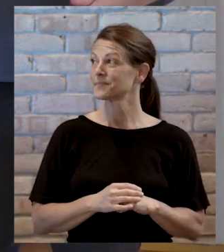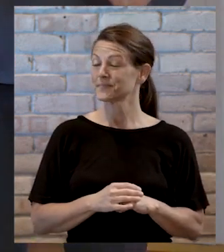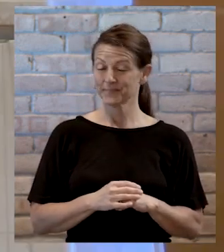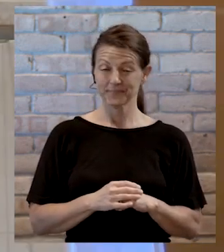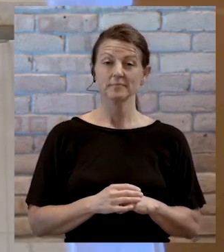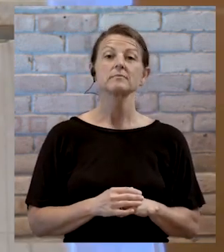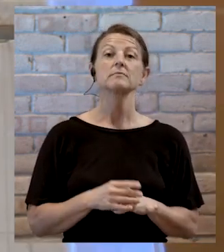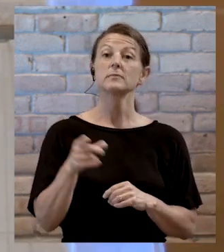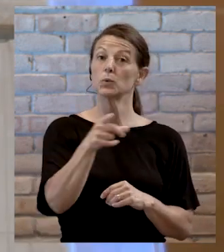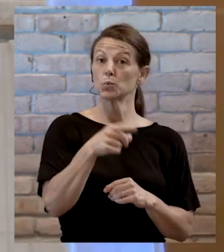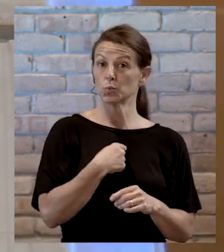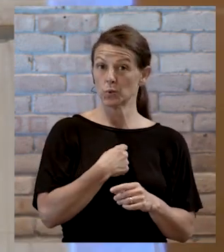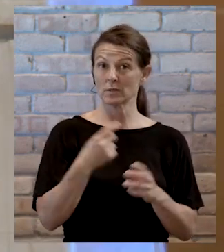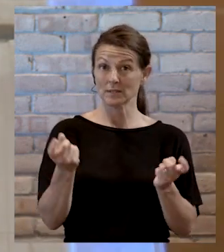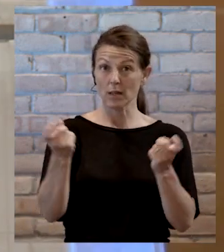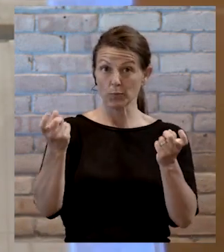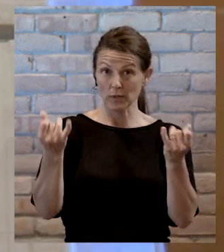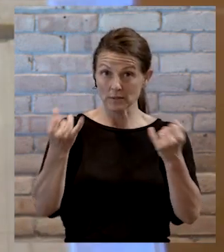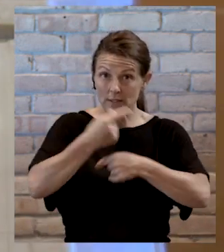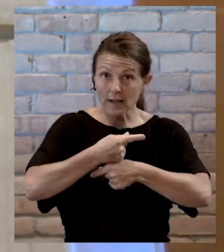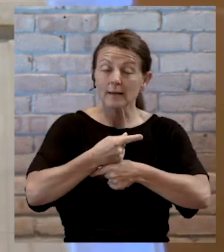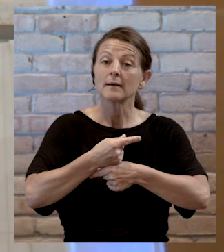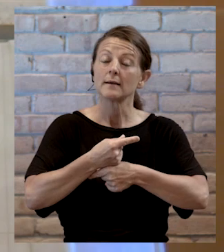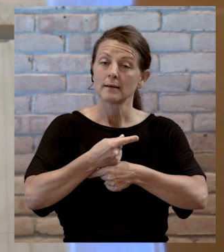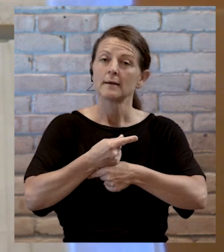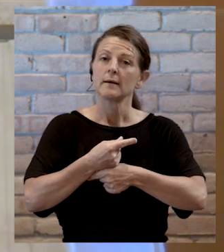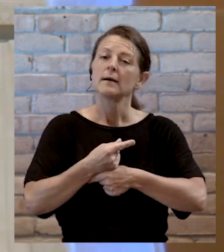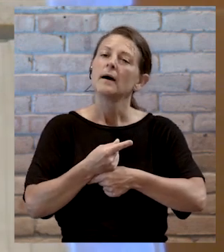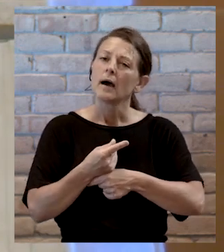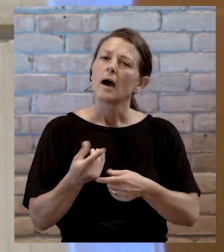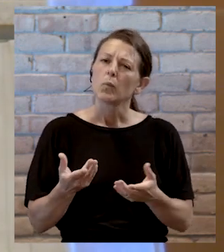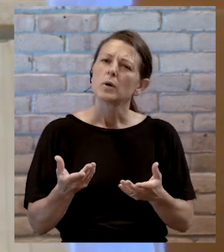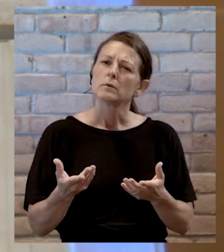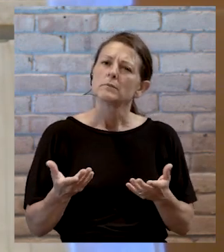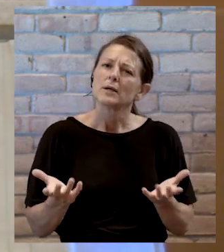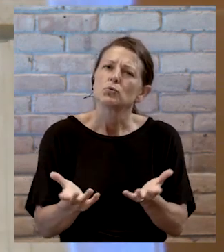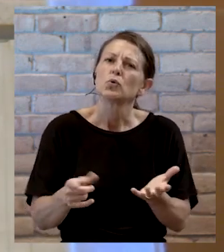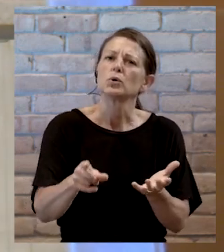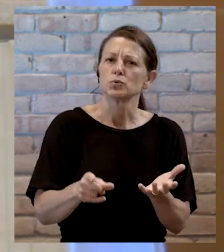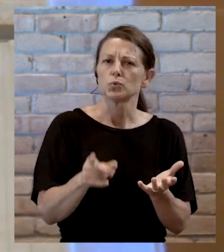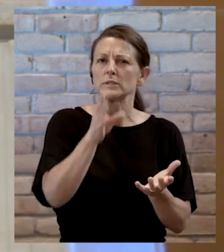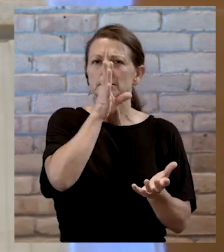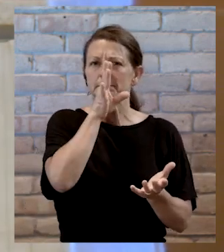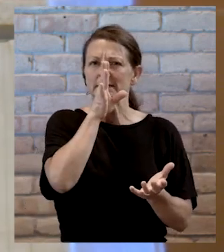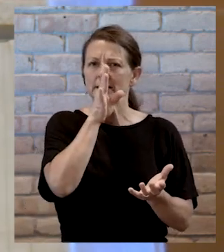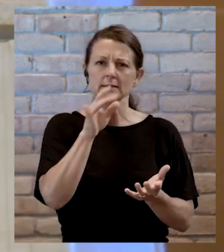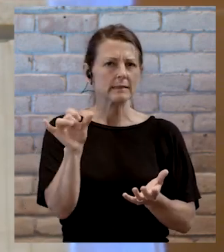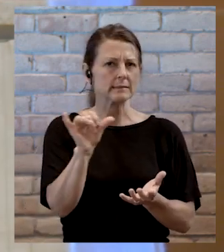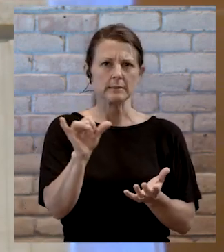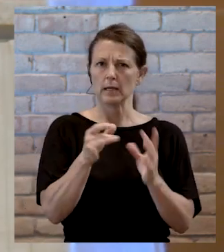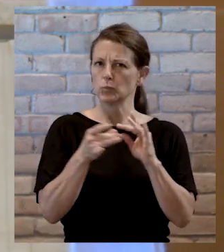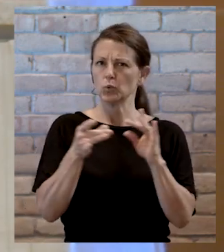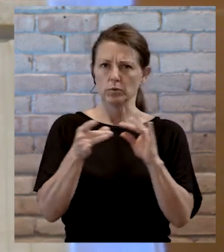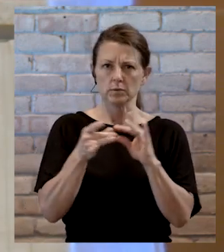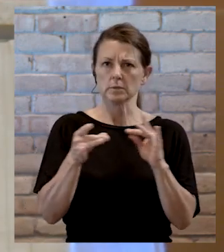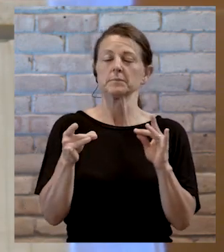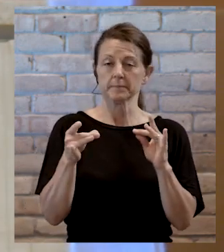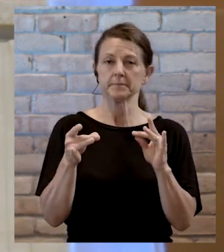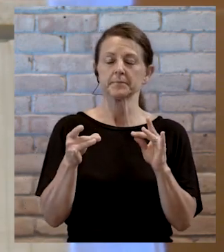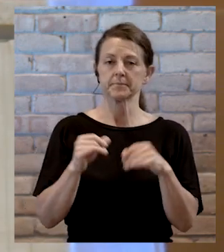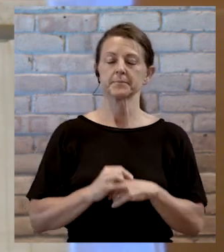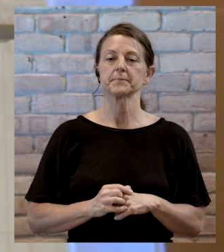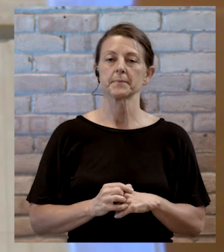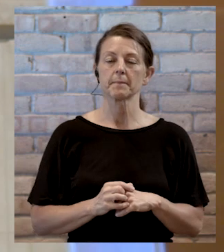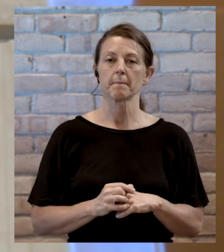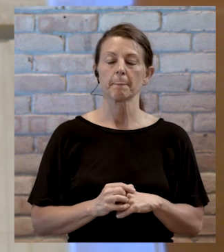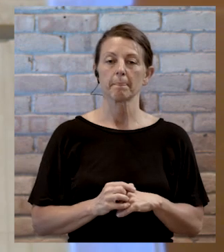As you celebrate the Lord's Supper today, I'm going to encourage you to speak the words that I speak over those elements,